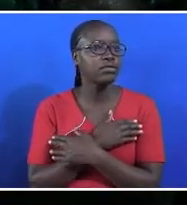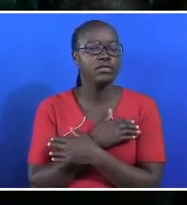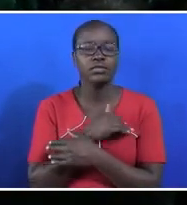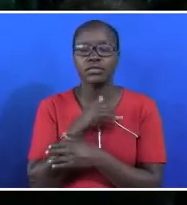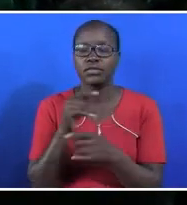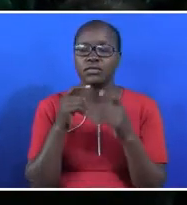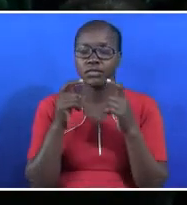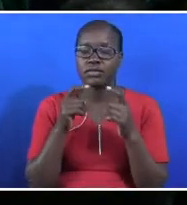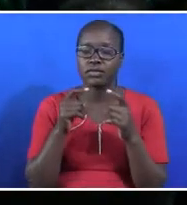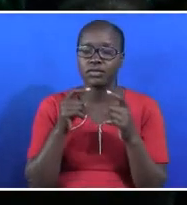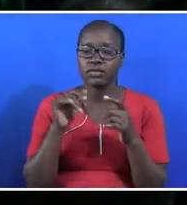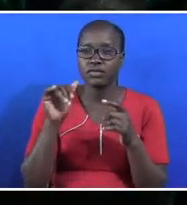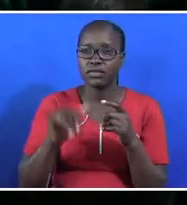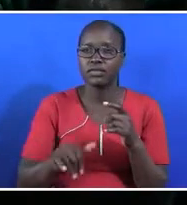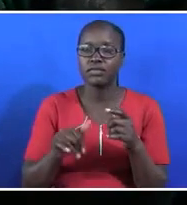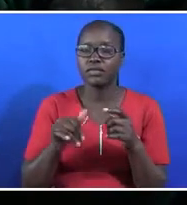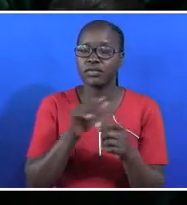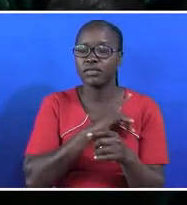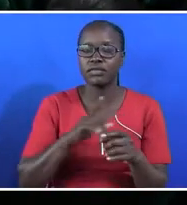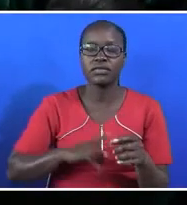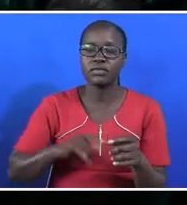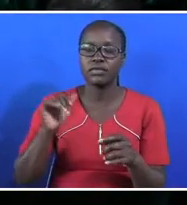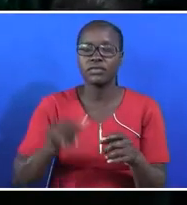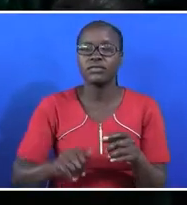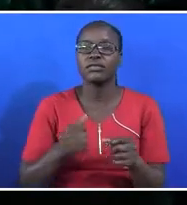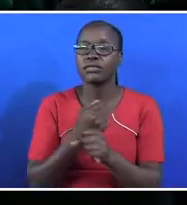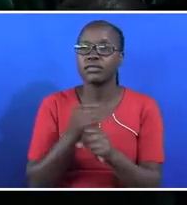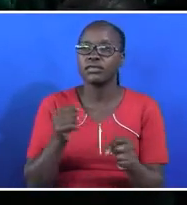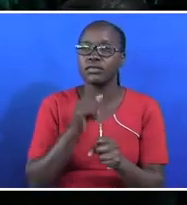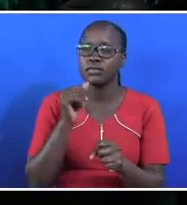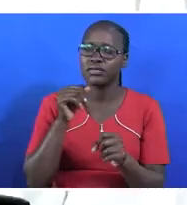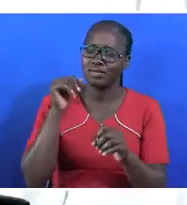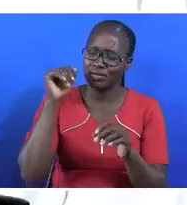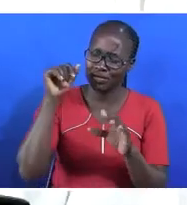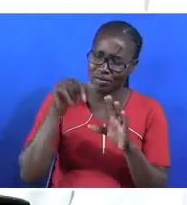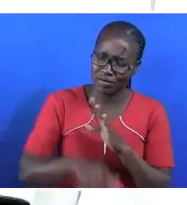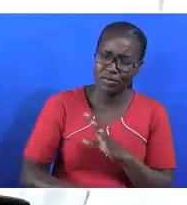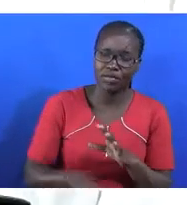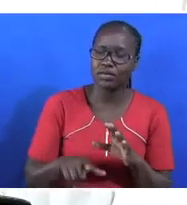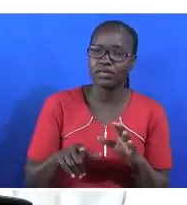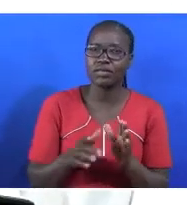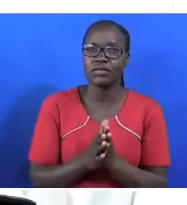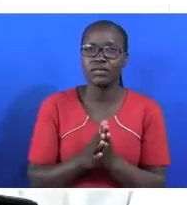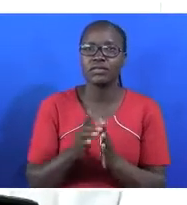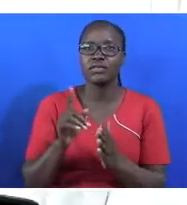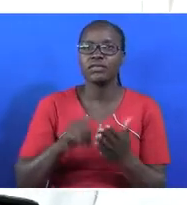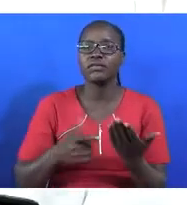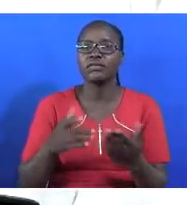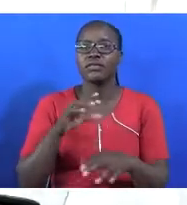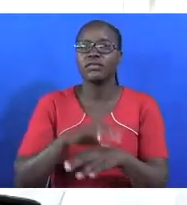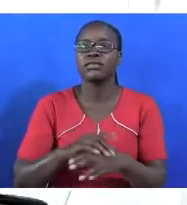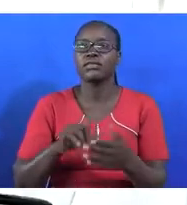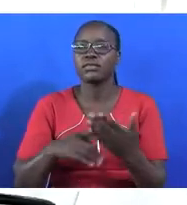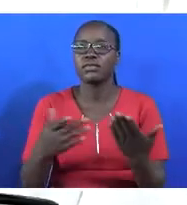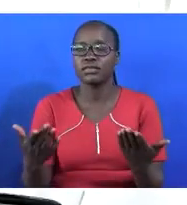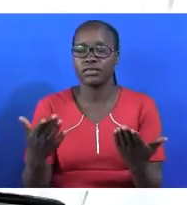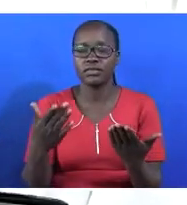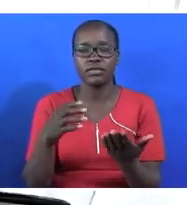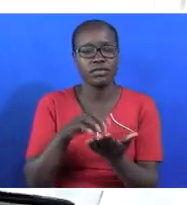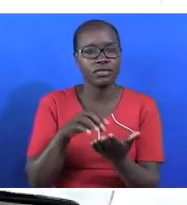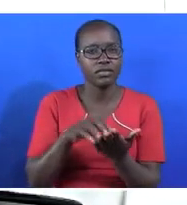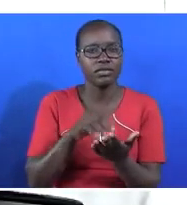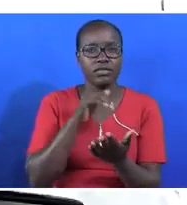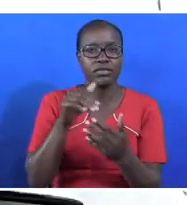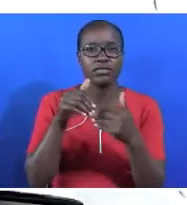You've not gone too low that he can't reach out and extricate you from whatever situation. You are not